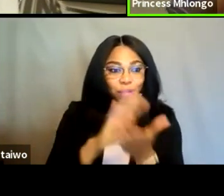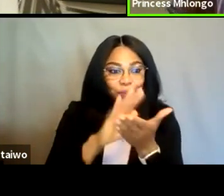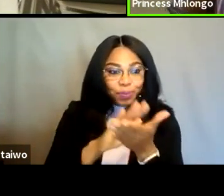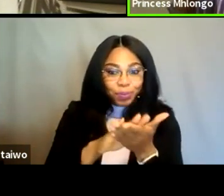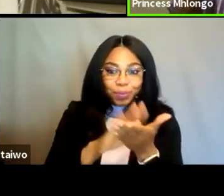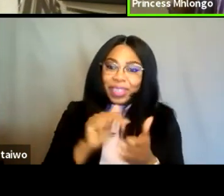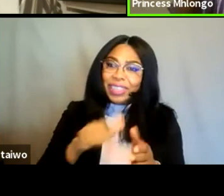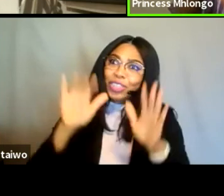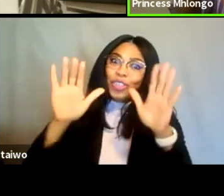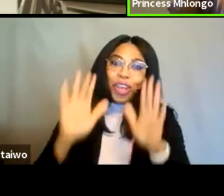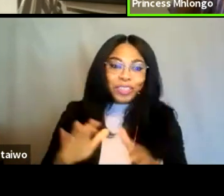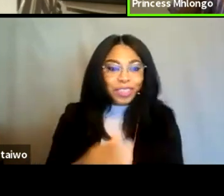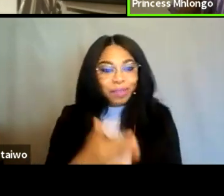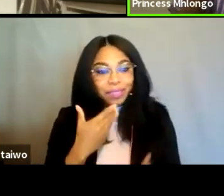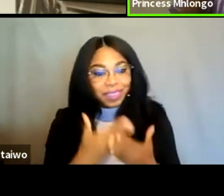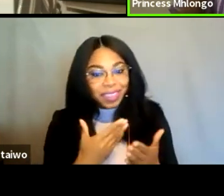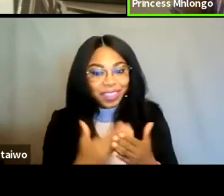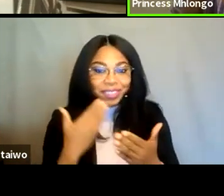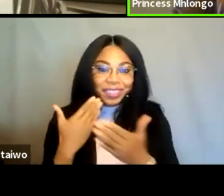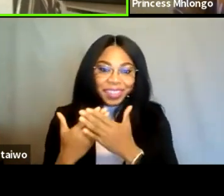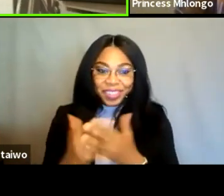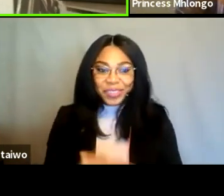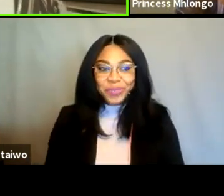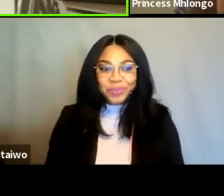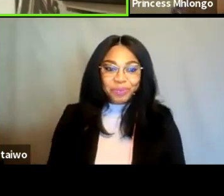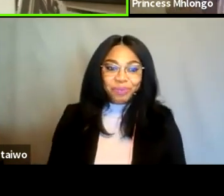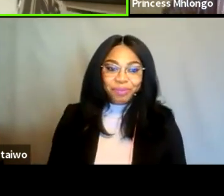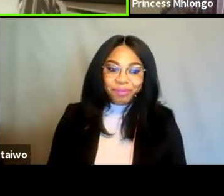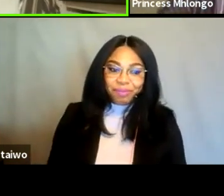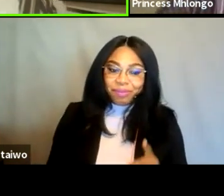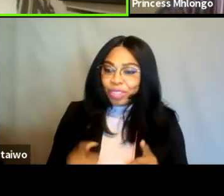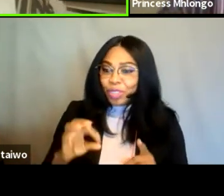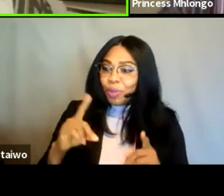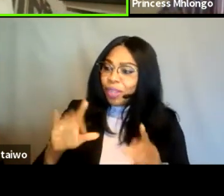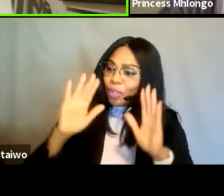much, is awesome. Taiwo. Thank you. It's